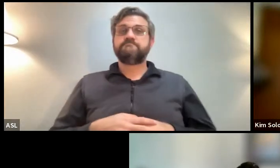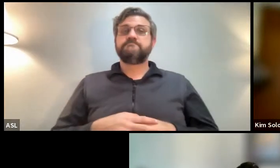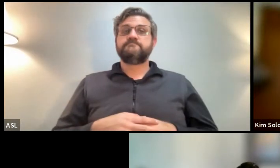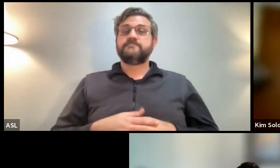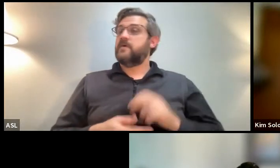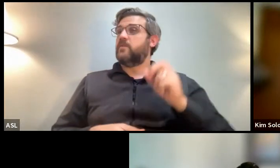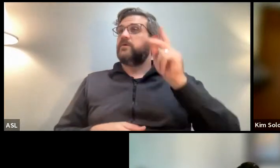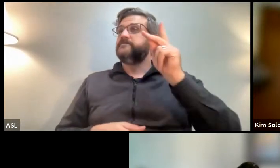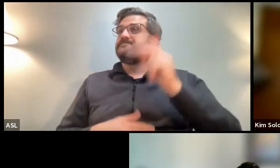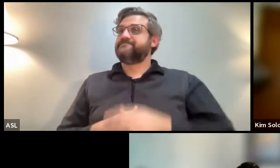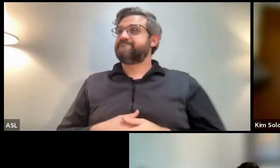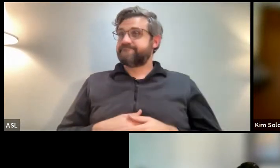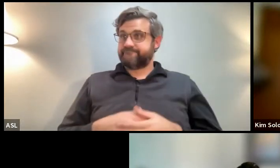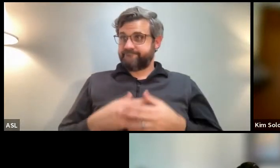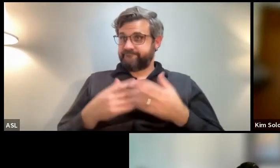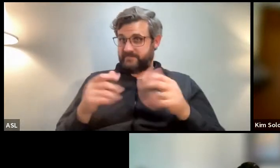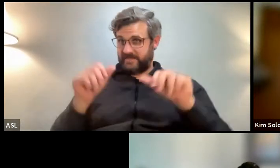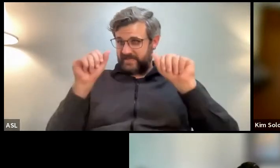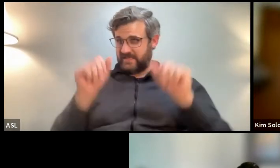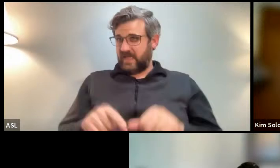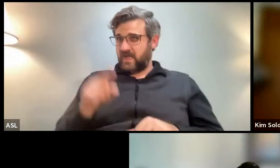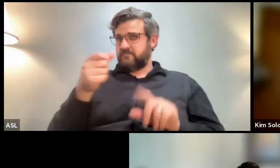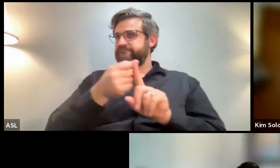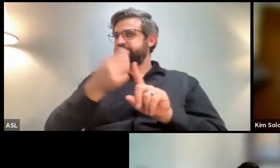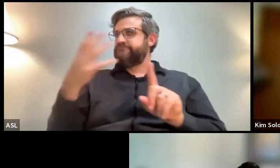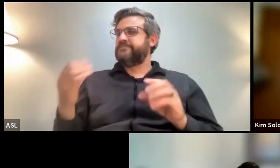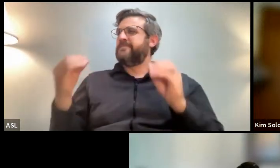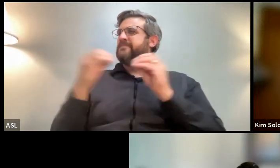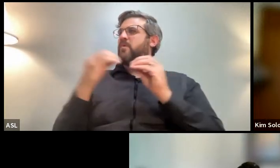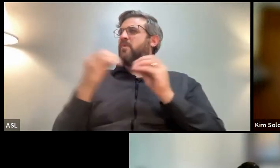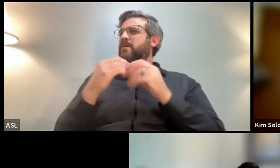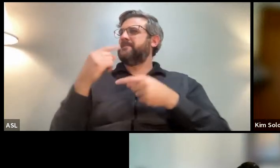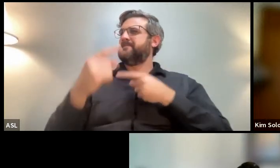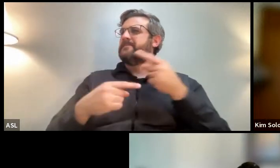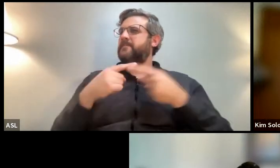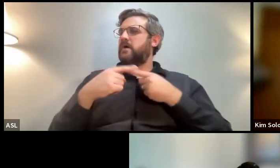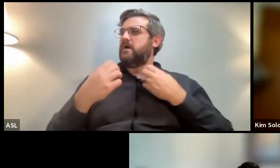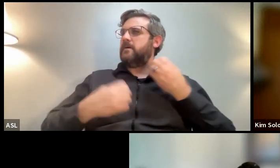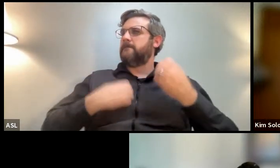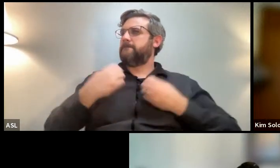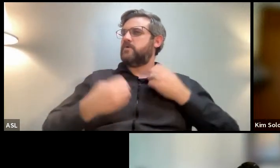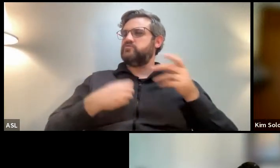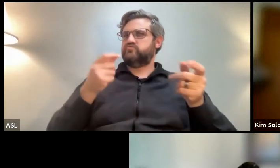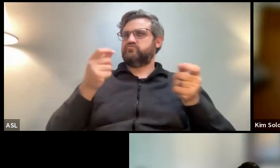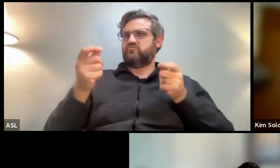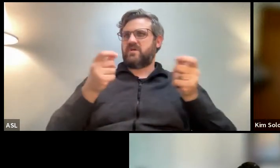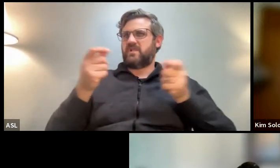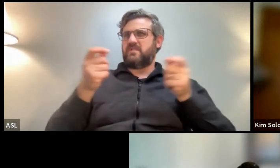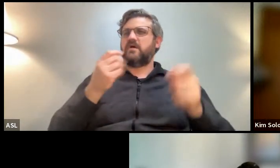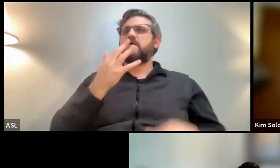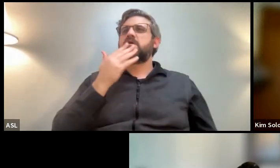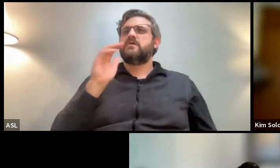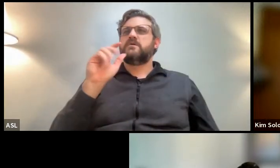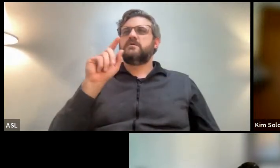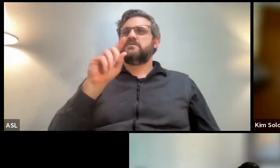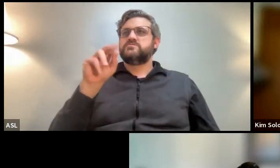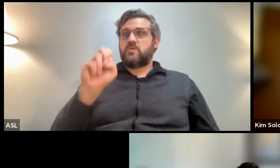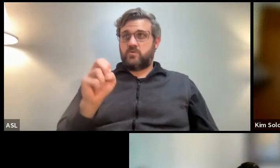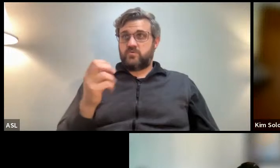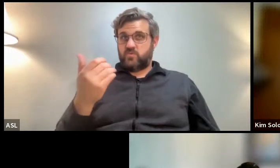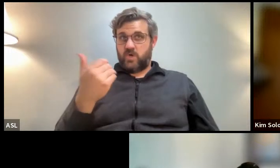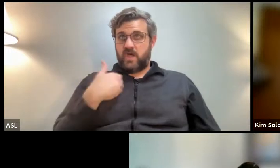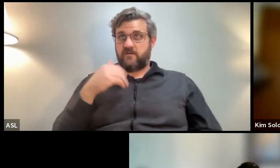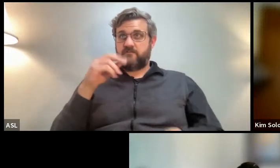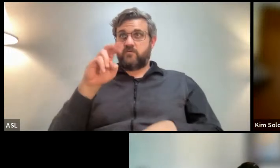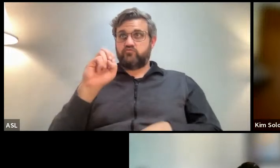All right. And can you speak a little more about the emotional regulation color zones? Do you have a reference for that, or